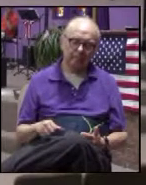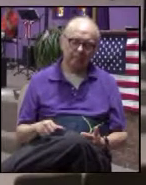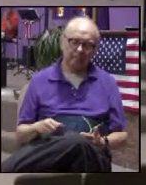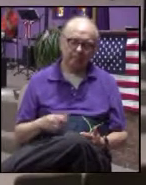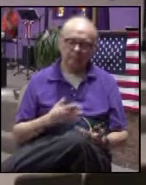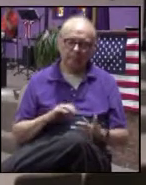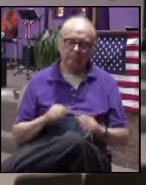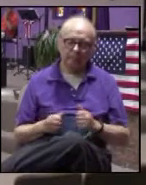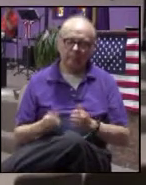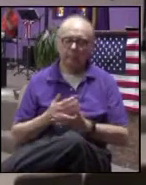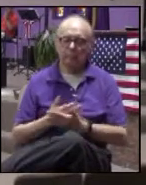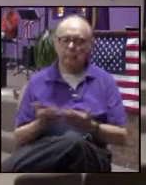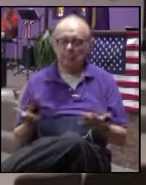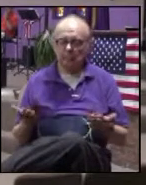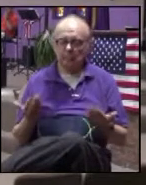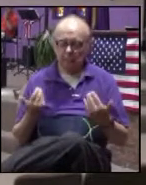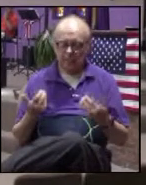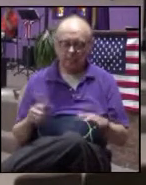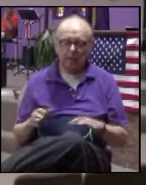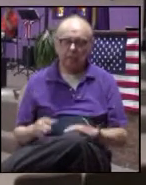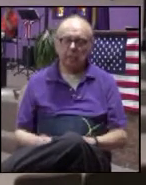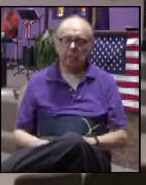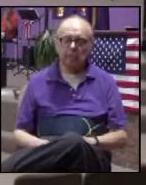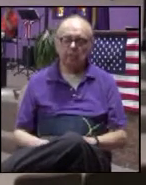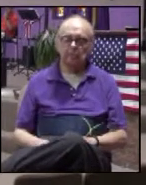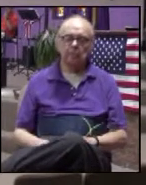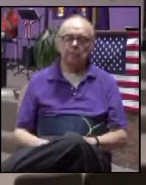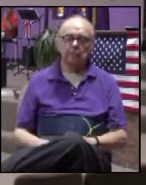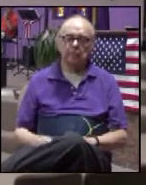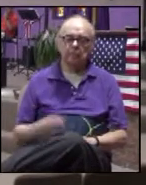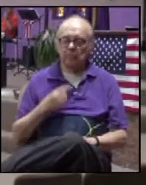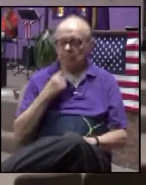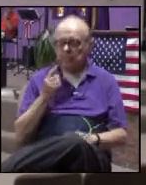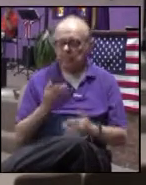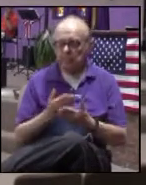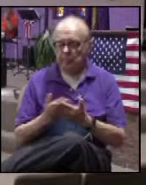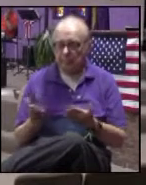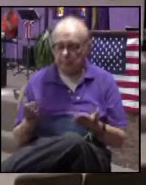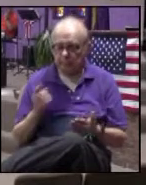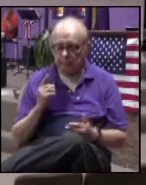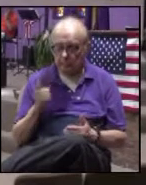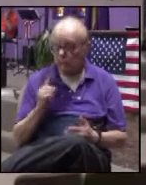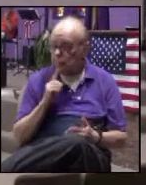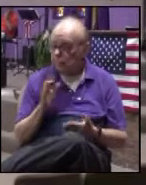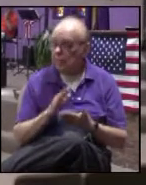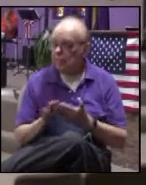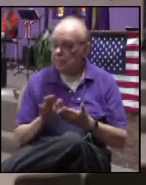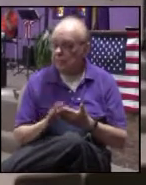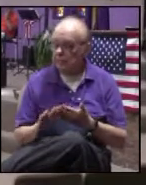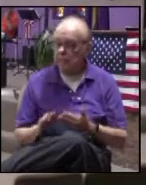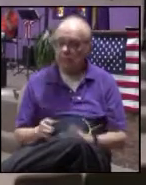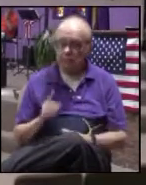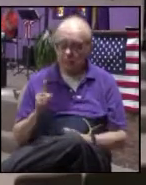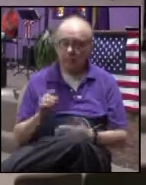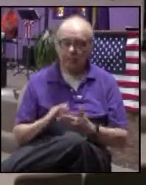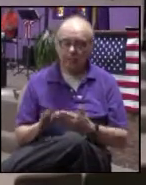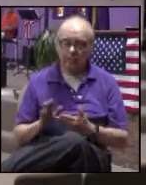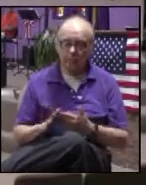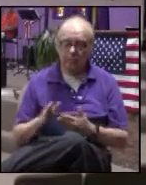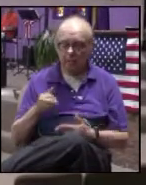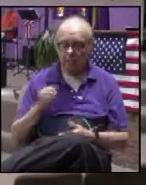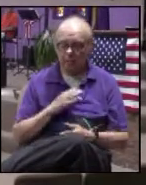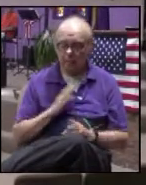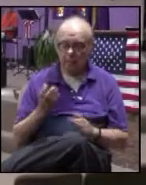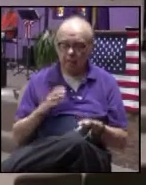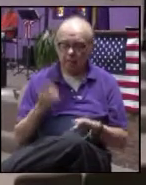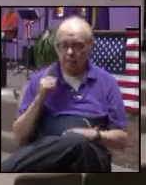heartbroken over the things they have done. But let me tell you this, you are forgiven. Amen. You are forgiven by what Christ has done